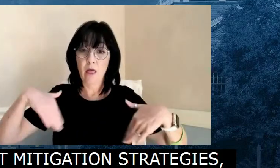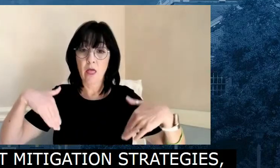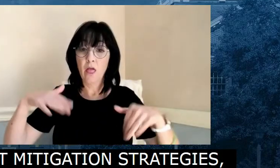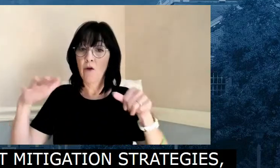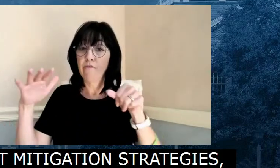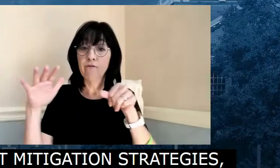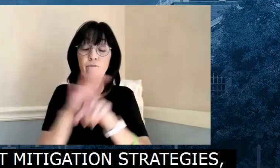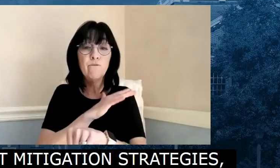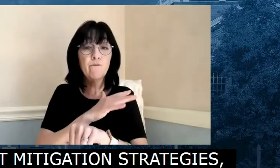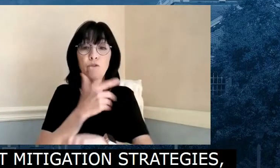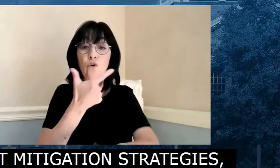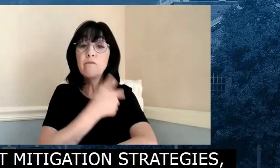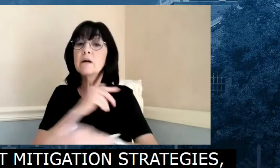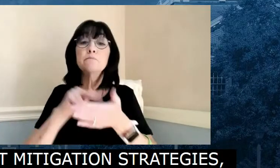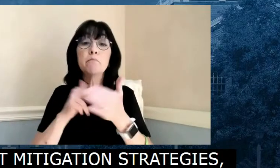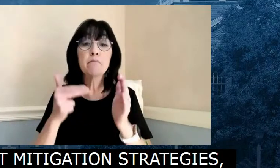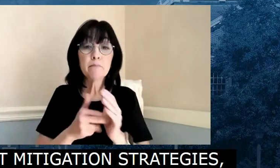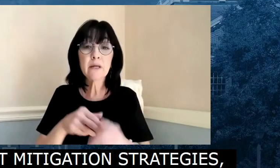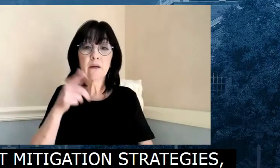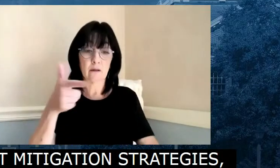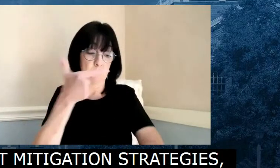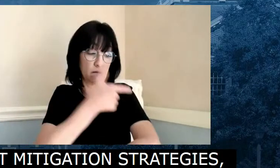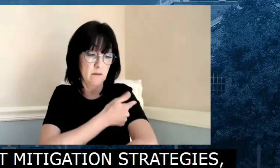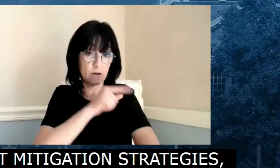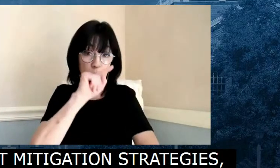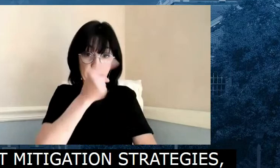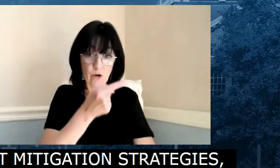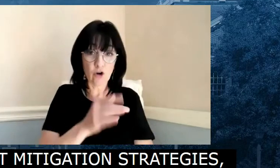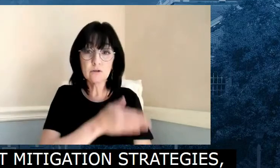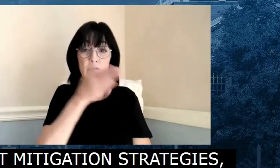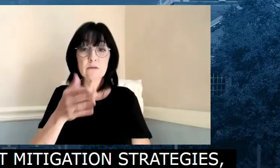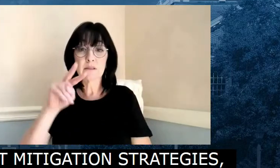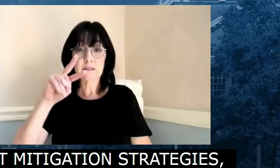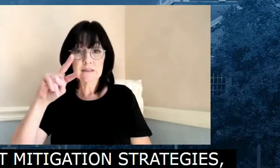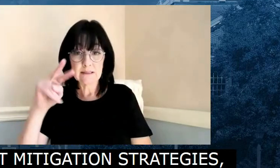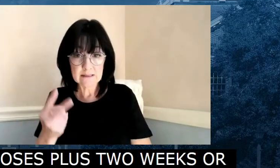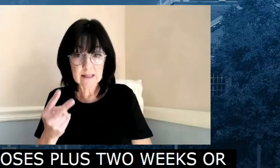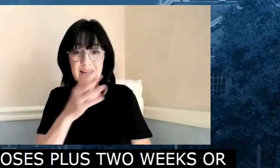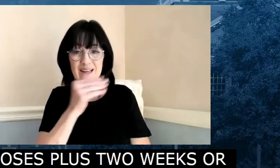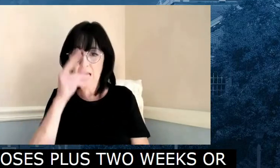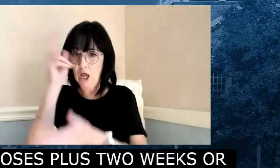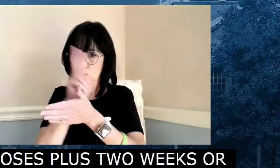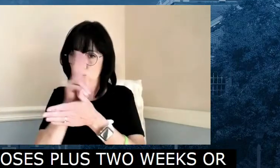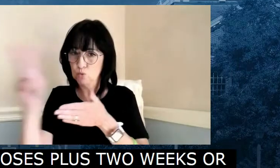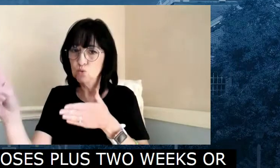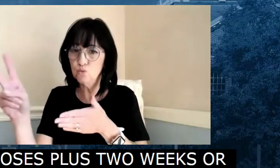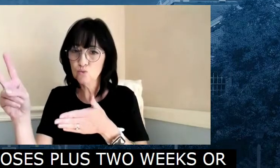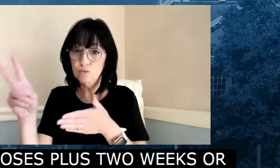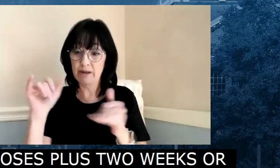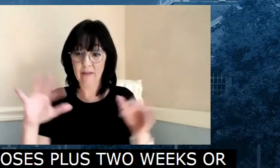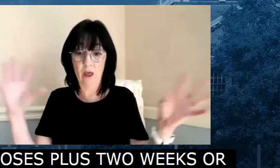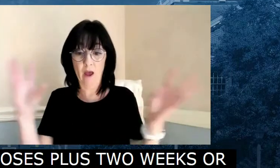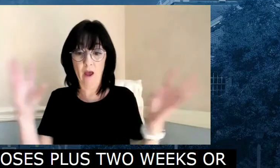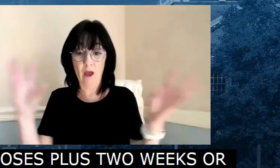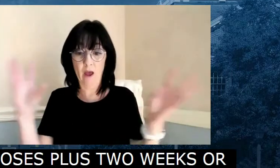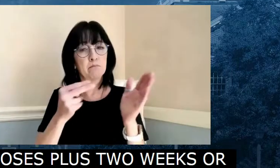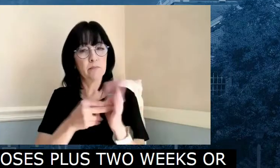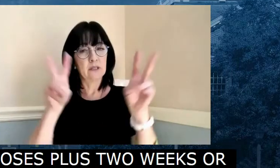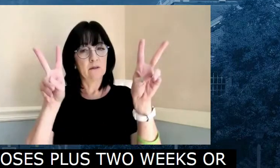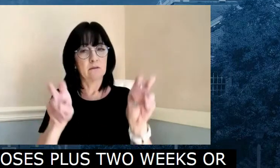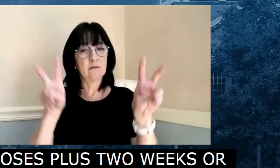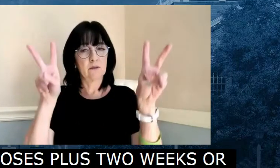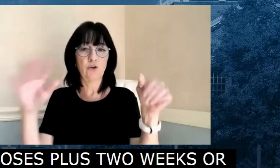or J&J plus 2 weeks, then you should consider yourself at risk. Mask wearing is the most important